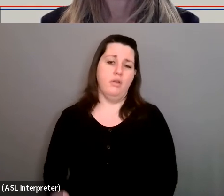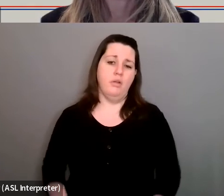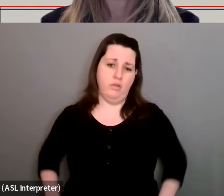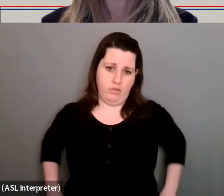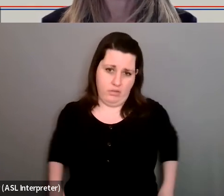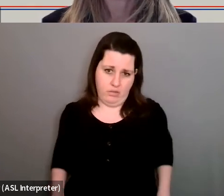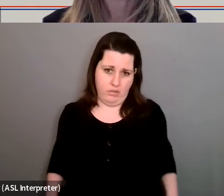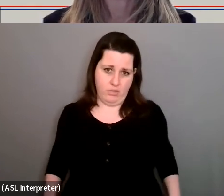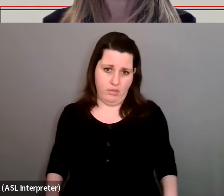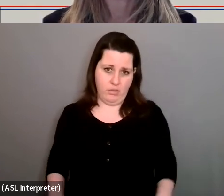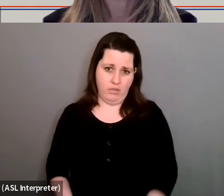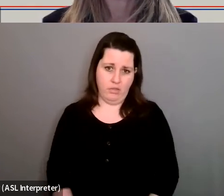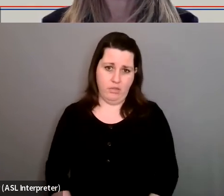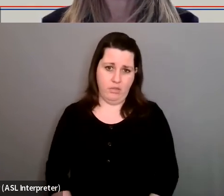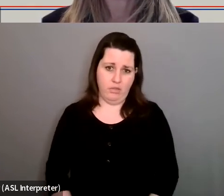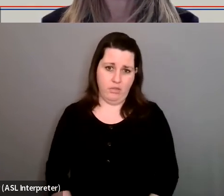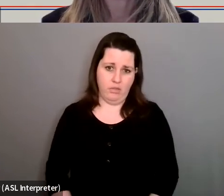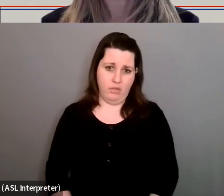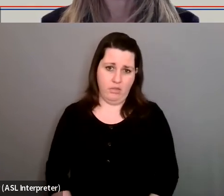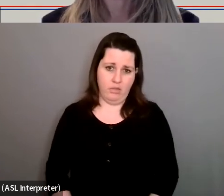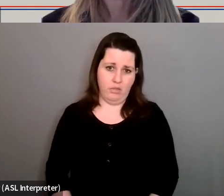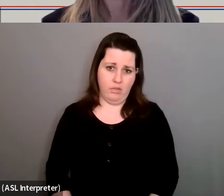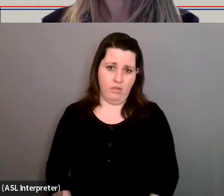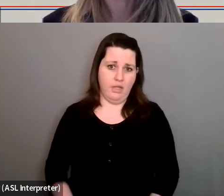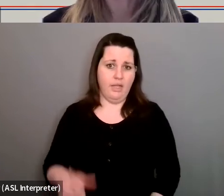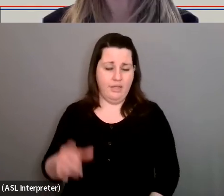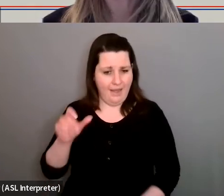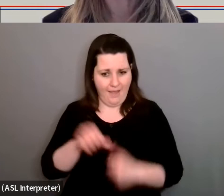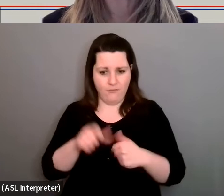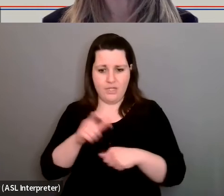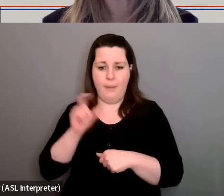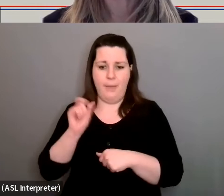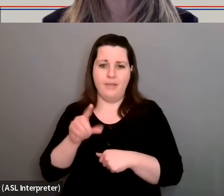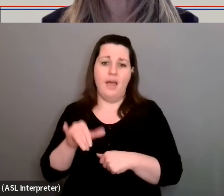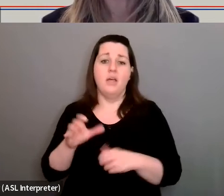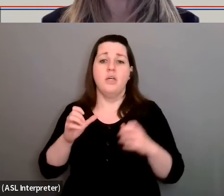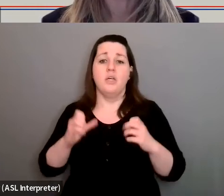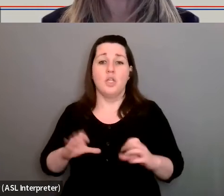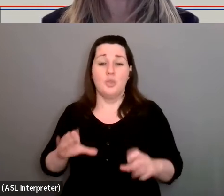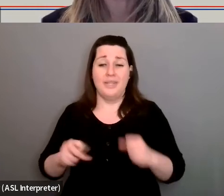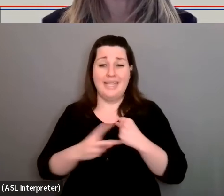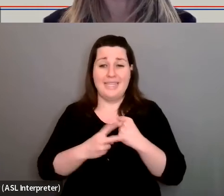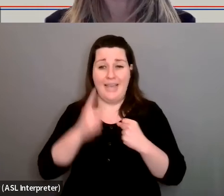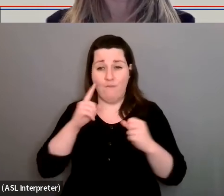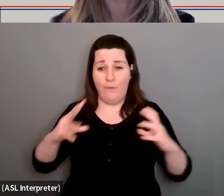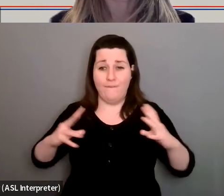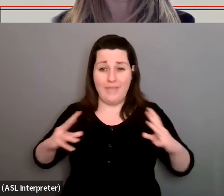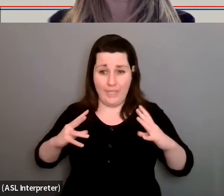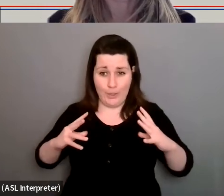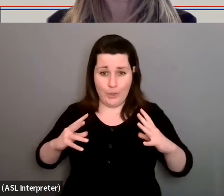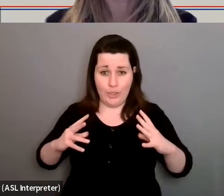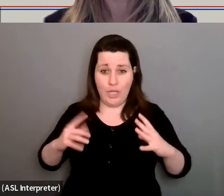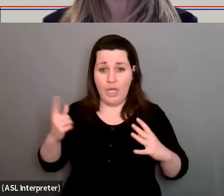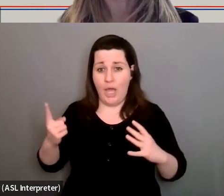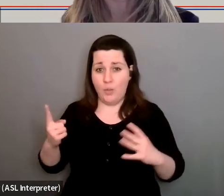Okay. And then I think we get this question every time too. Can the consumer save for a vacation for them and have one caregiver go